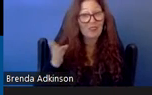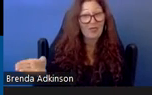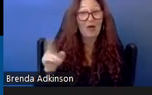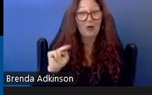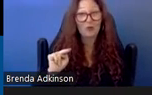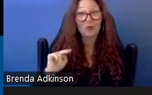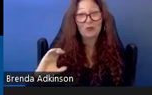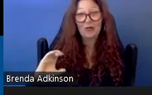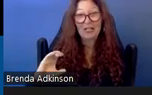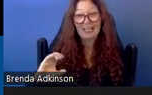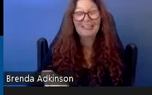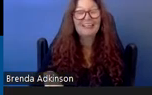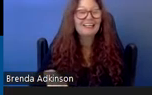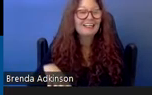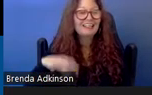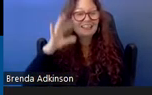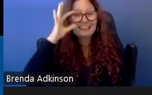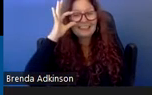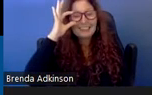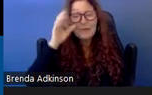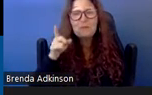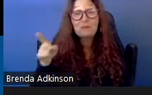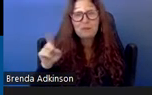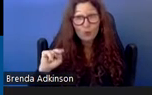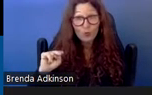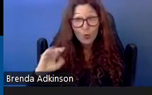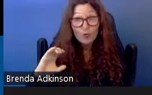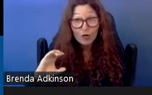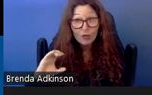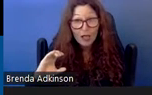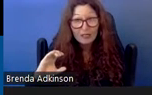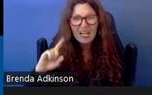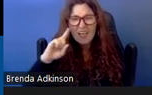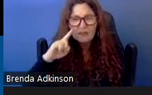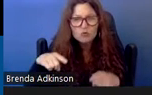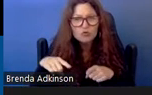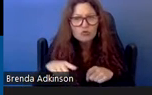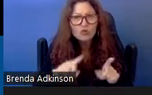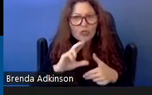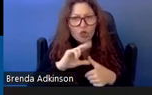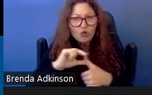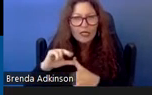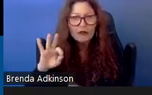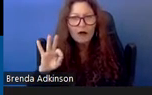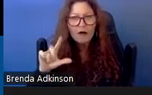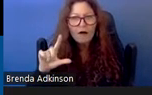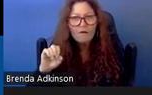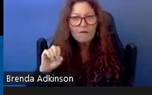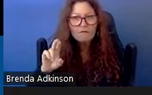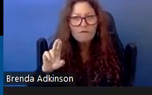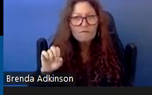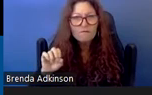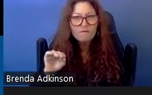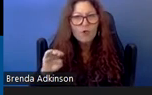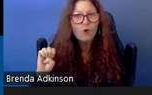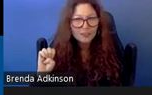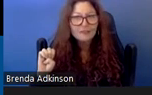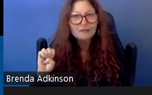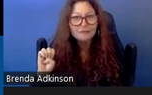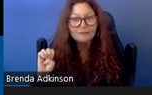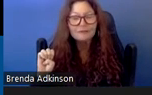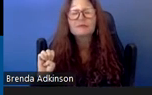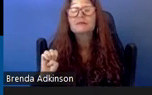time. So in North Carolina, I believe that was during Florence that this is mentioning, so the modern